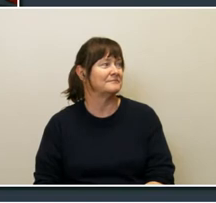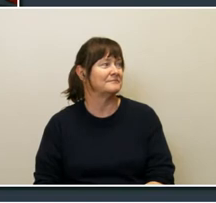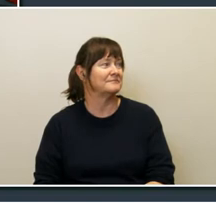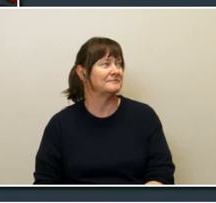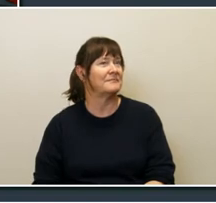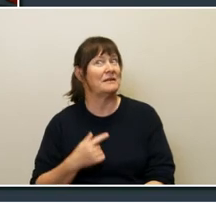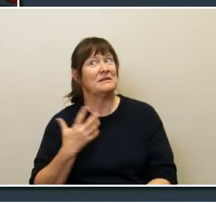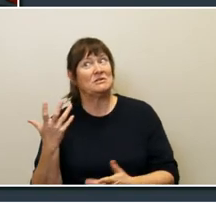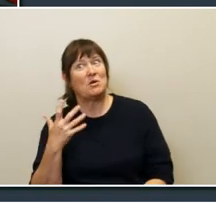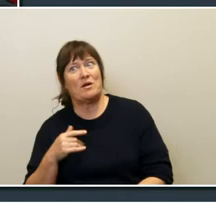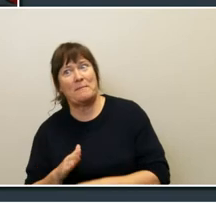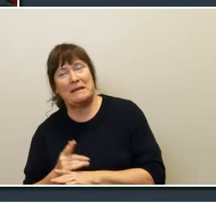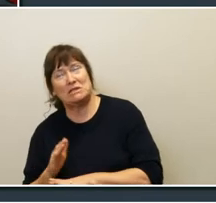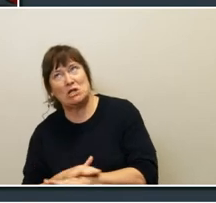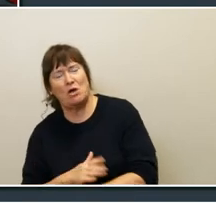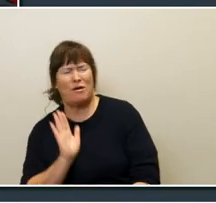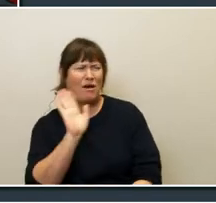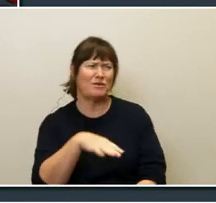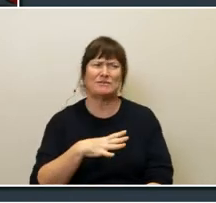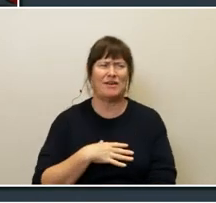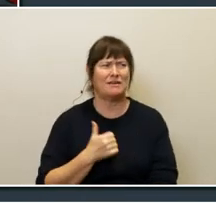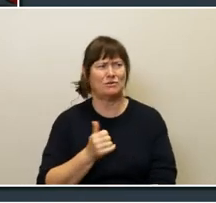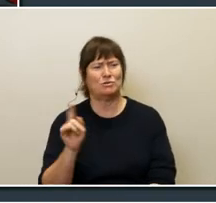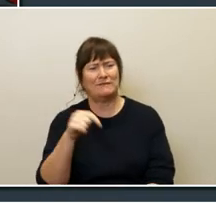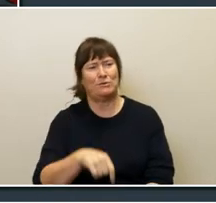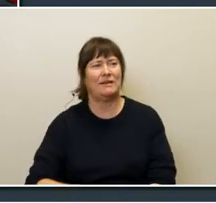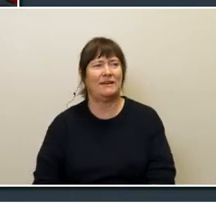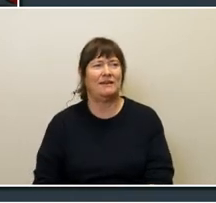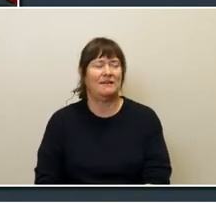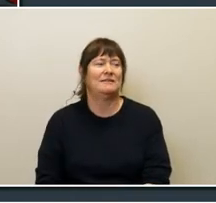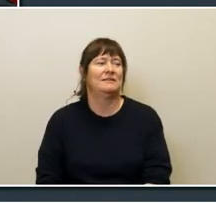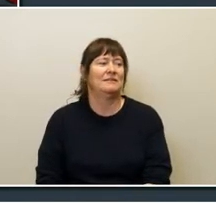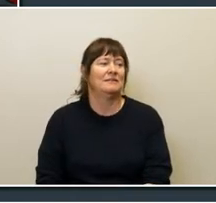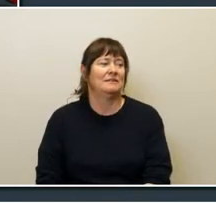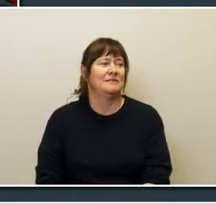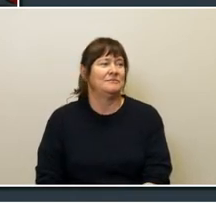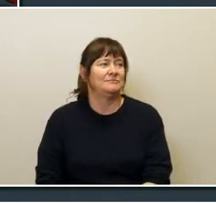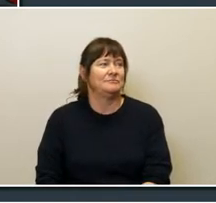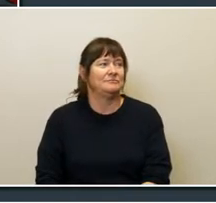I'm holding everybody up. No, that's fine, June. It's good to have you with us.